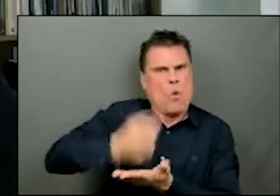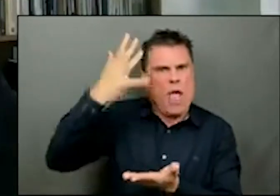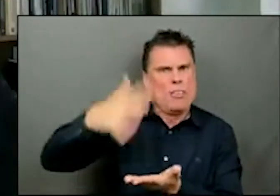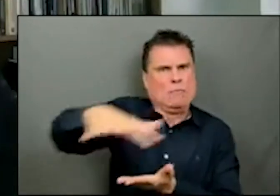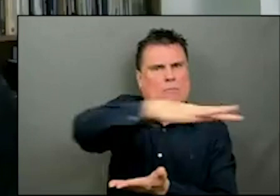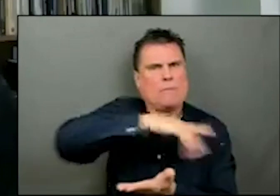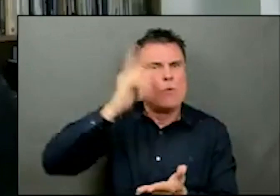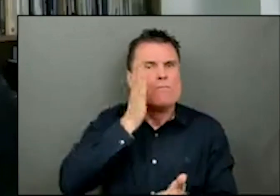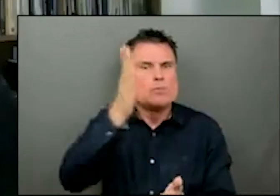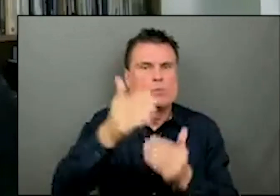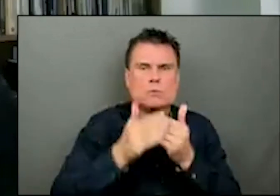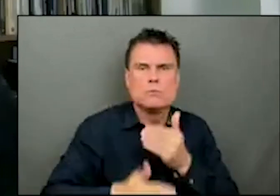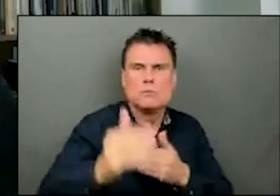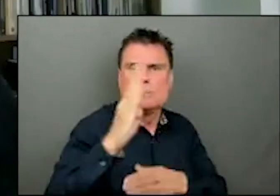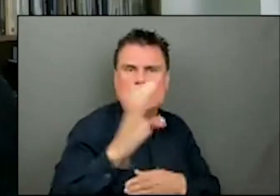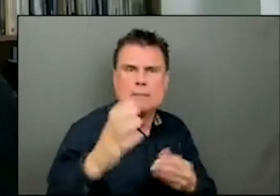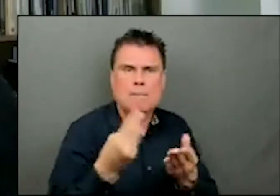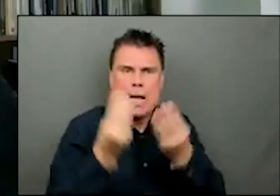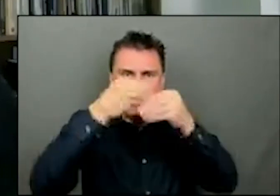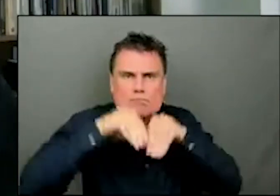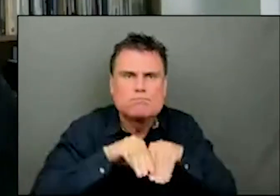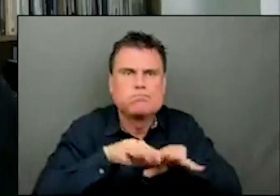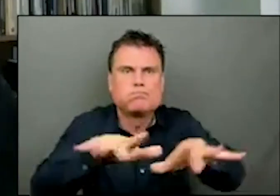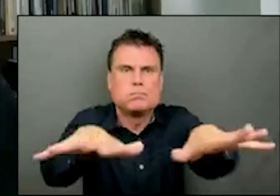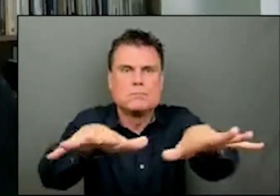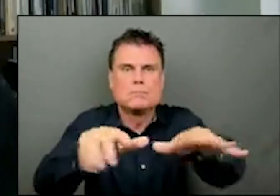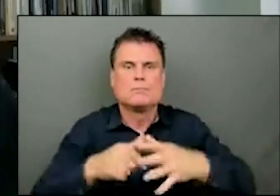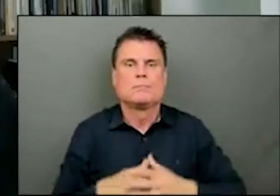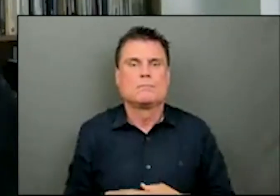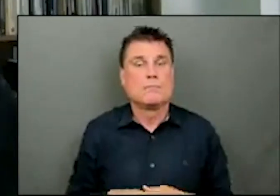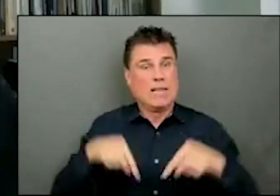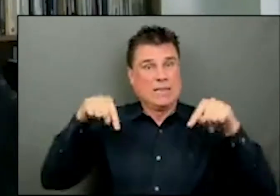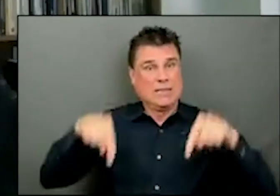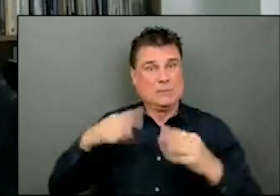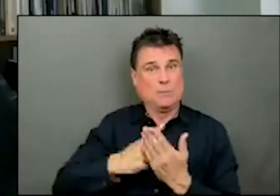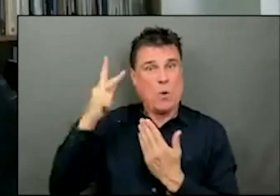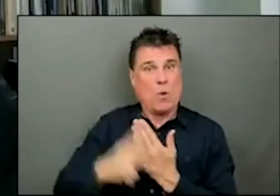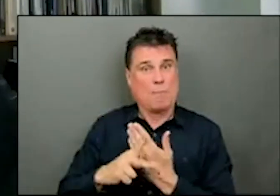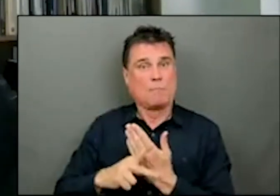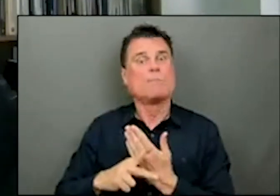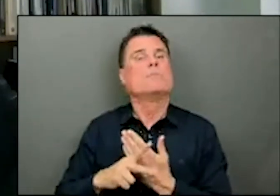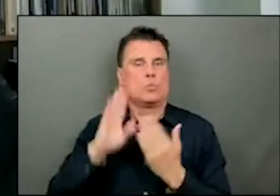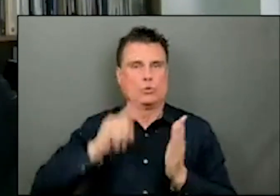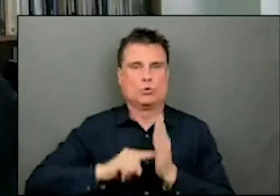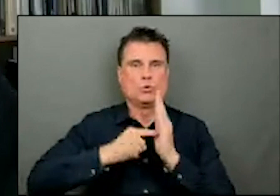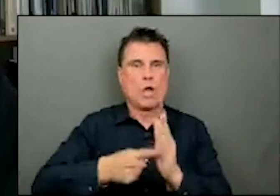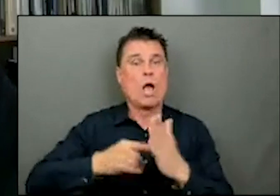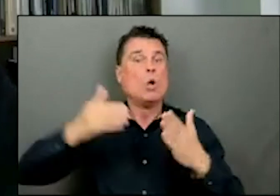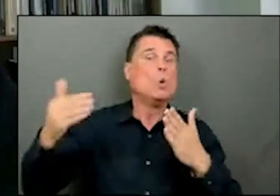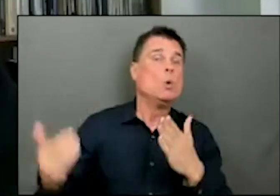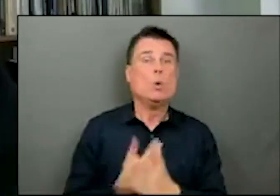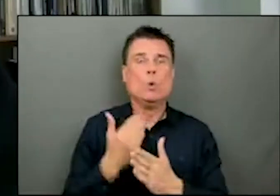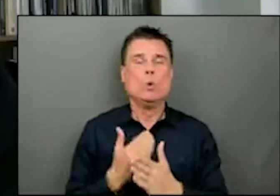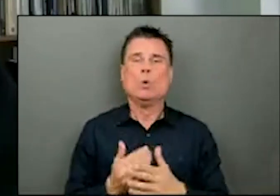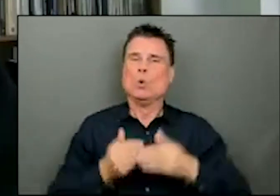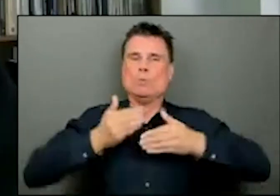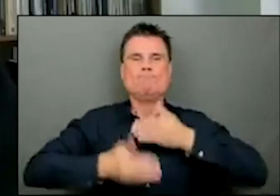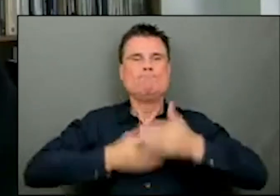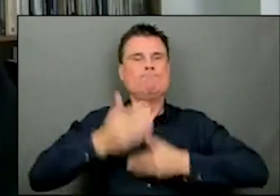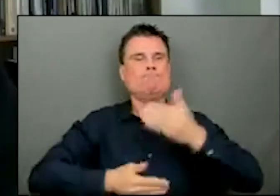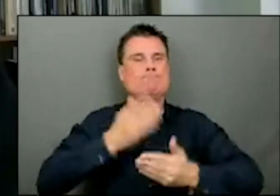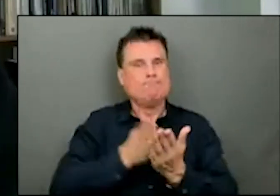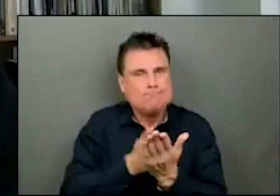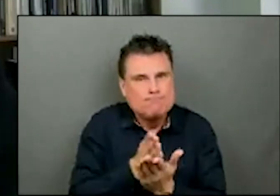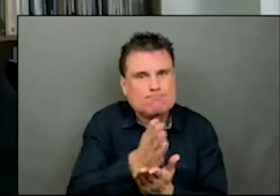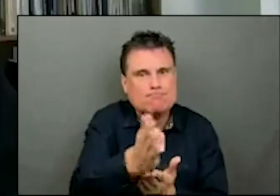The creation of InBC marks an inflection point for our province. Once more, chapeau to the BC government for